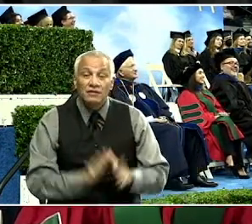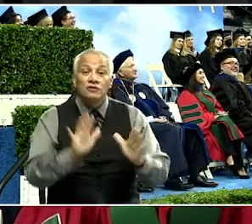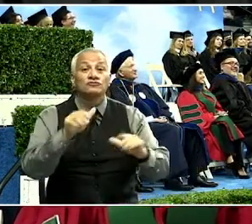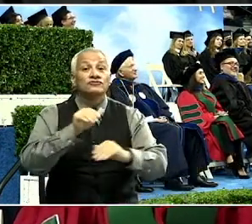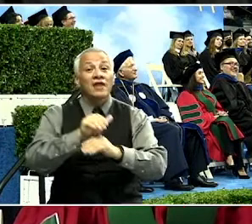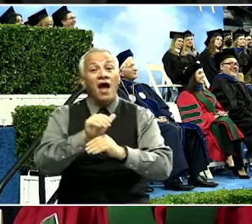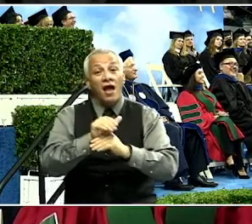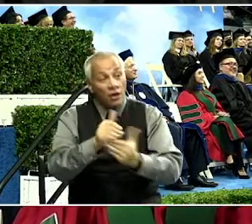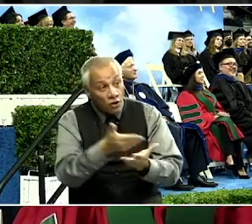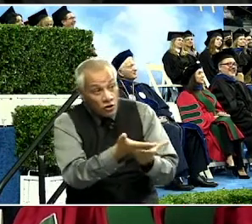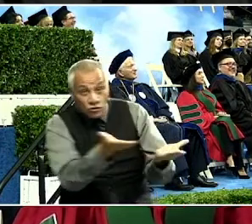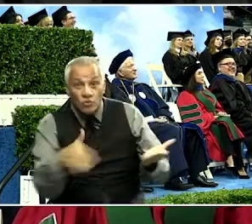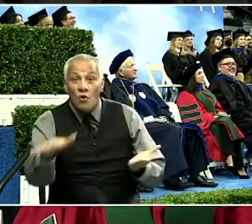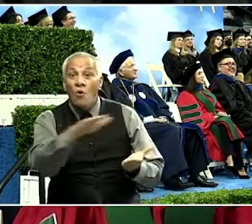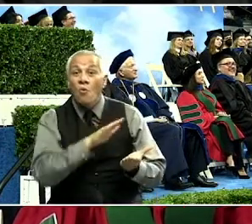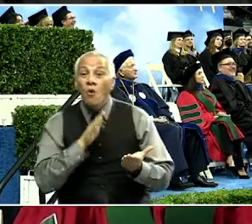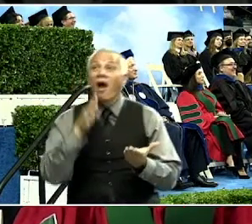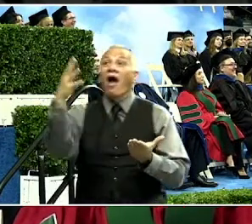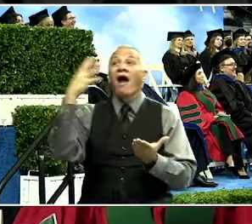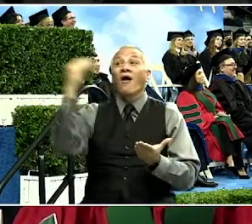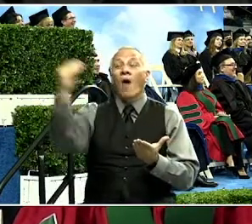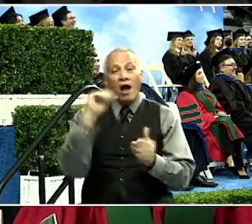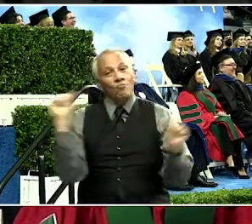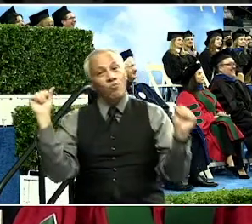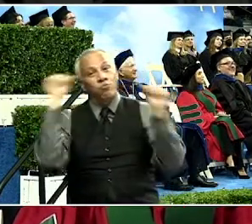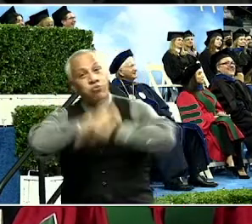Tonight, many of you will be very drunk.